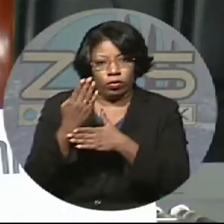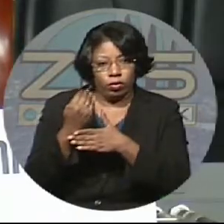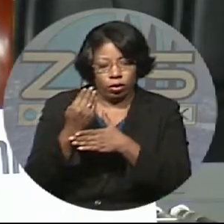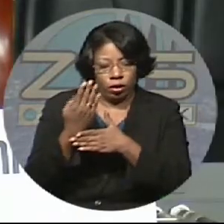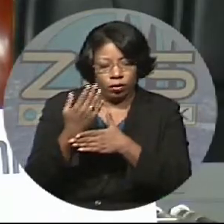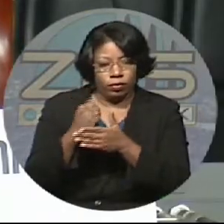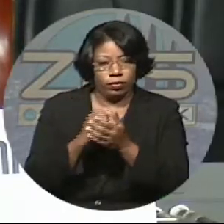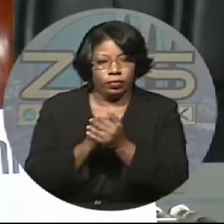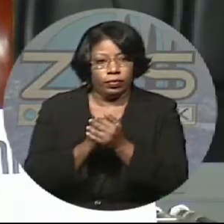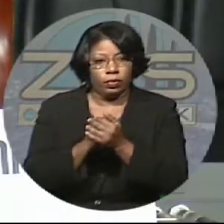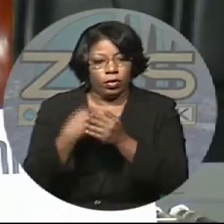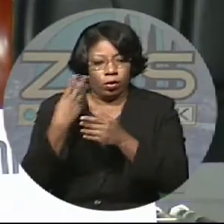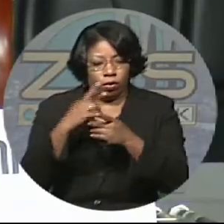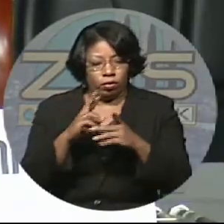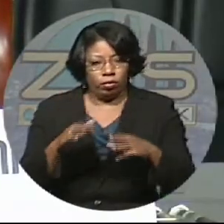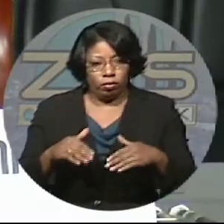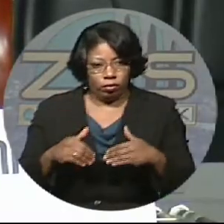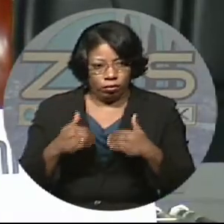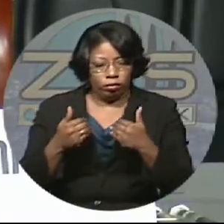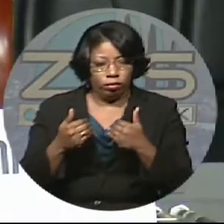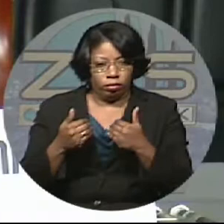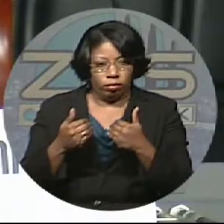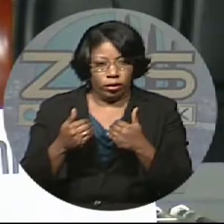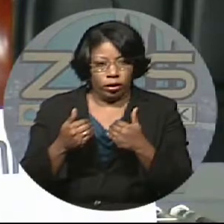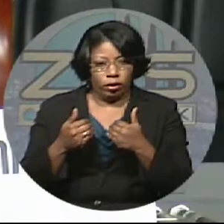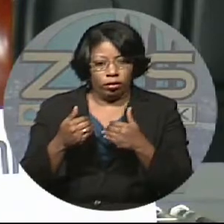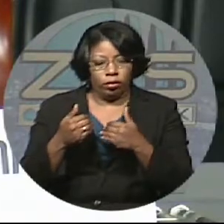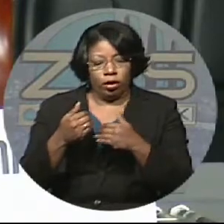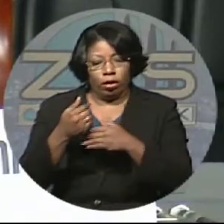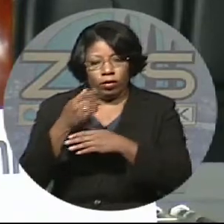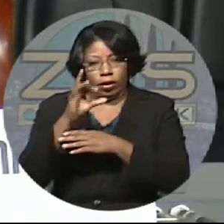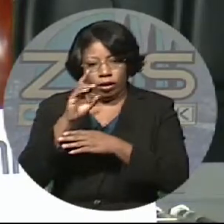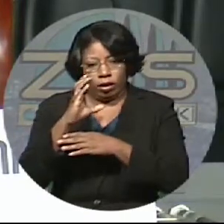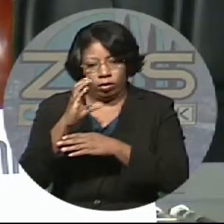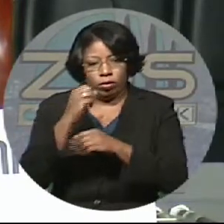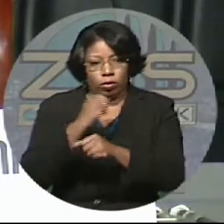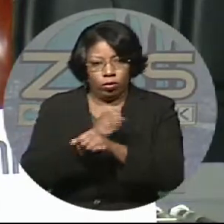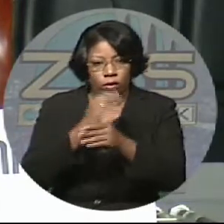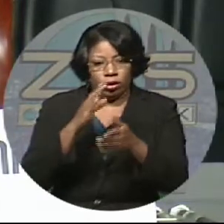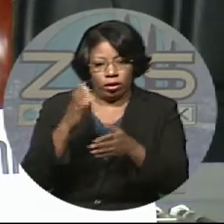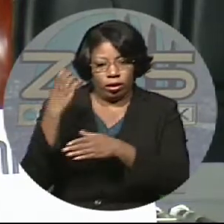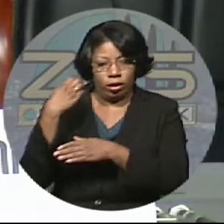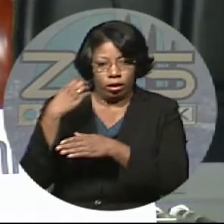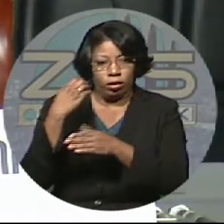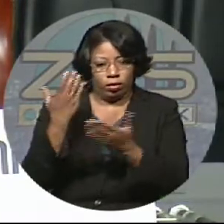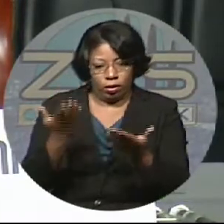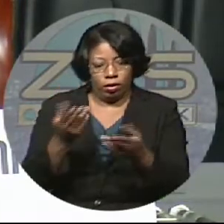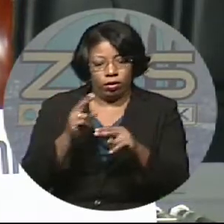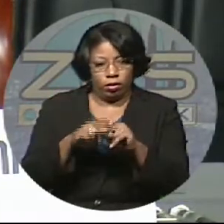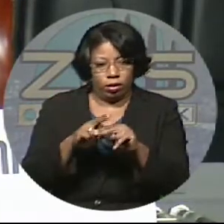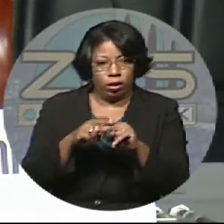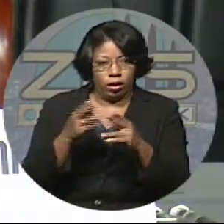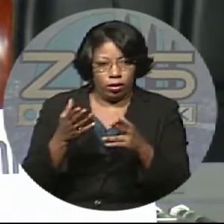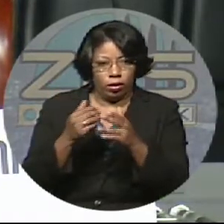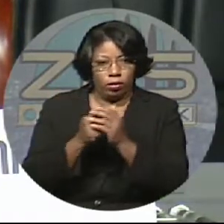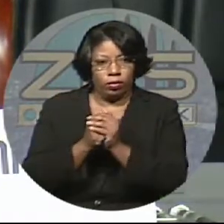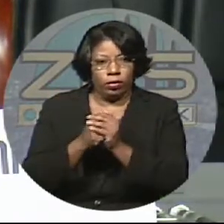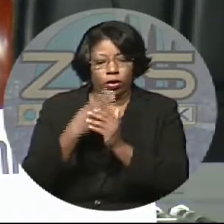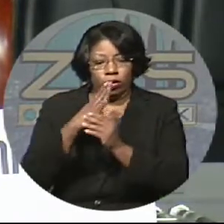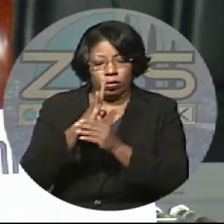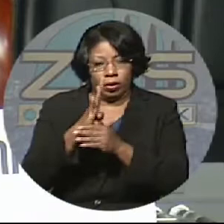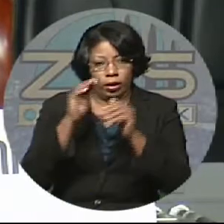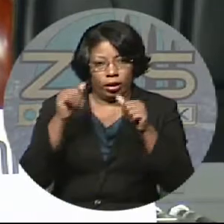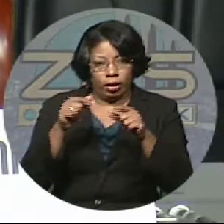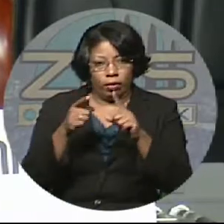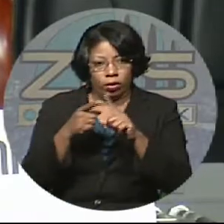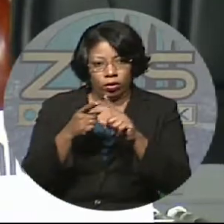very privileged on behalf of the 800 employees and the executives that are sitting on the stand there to be able to be